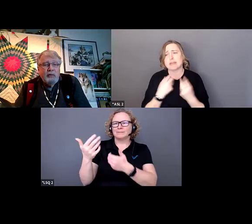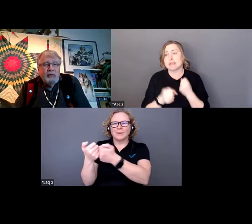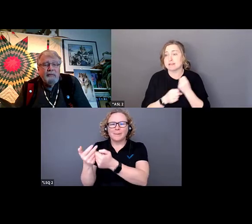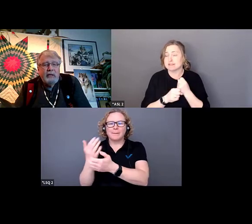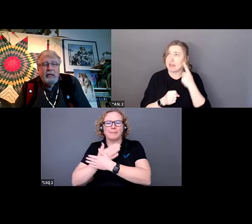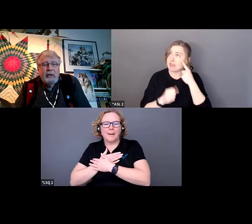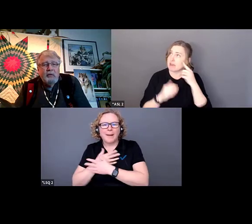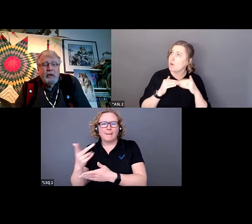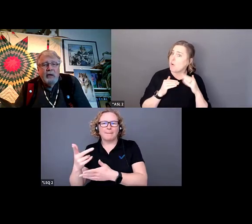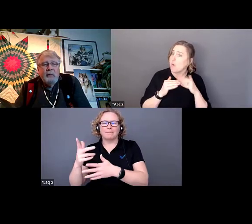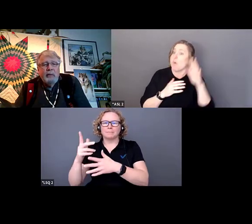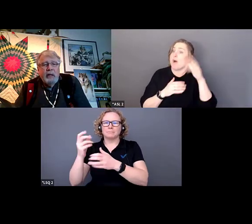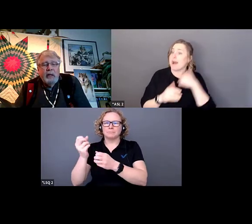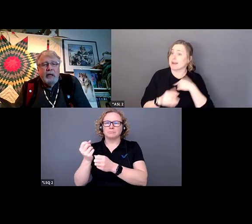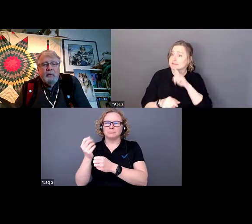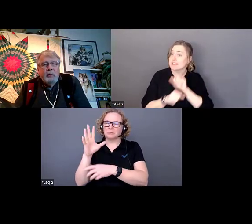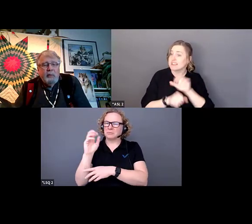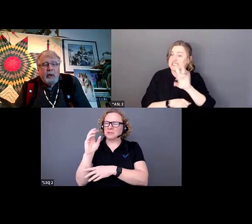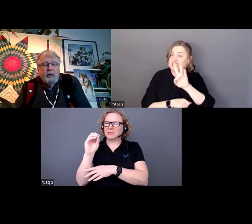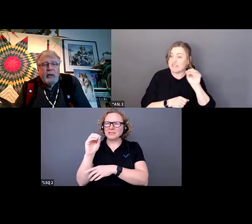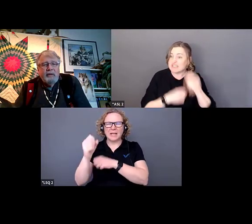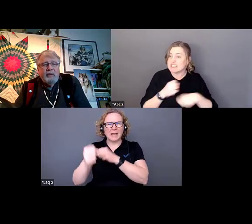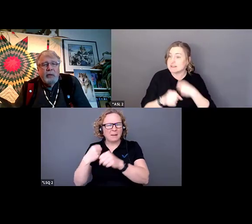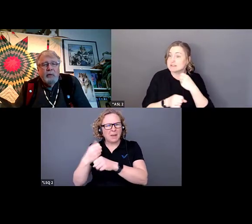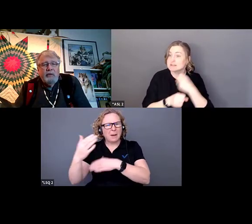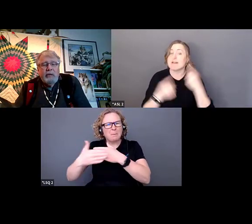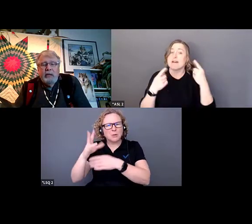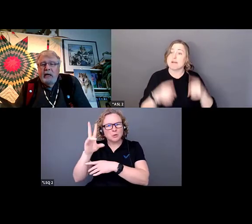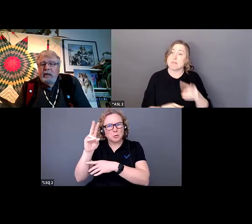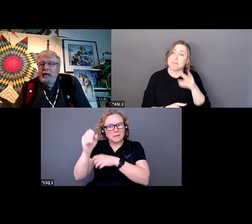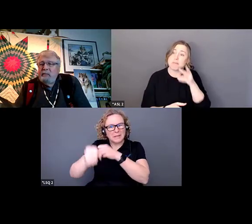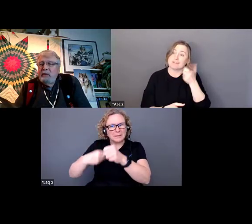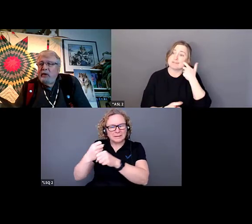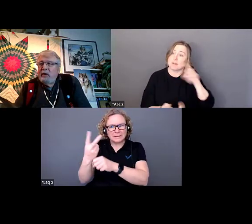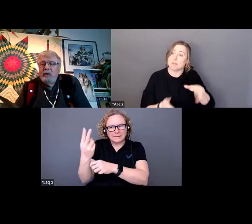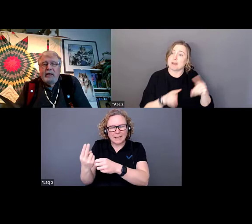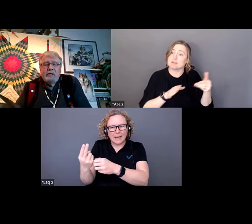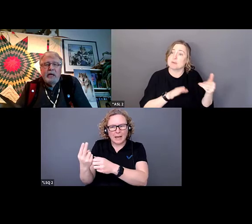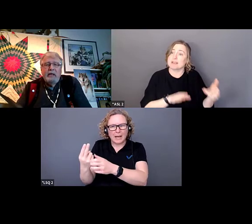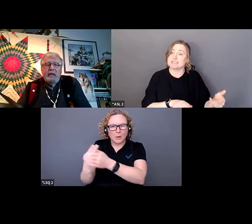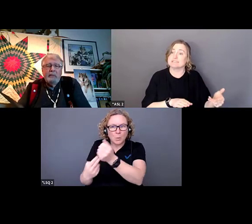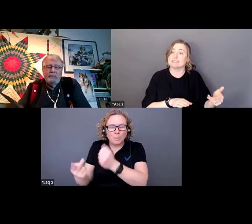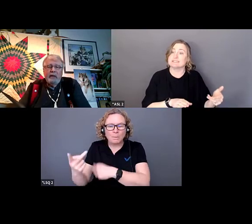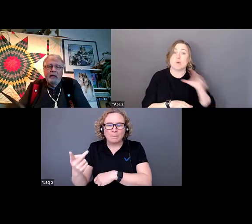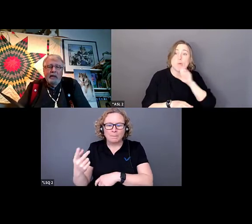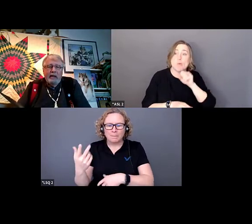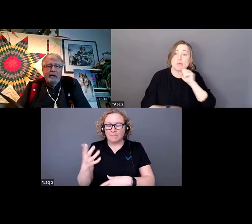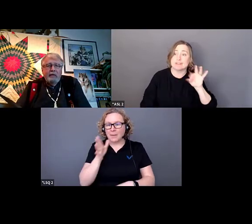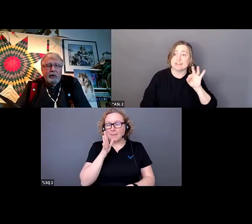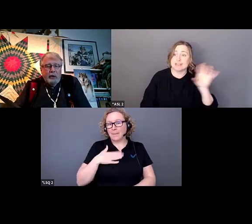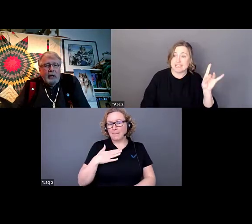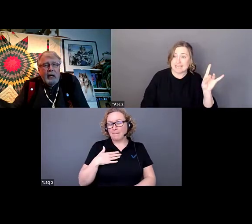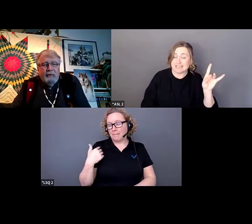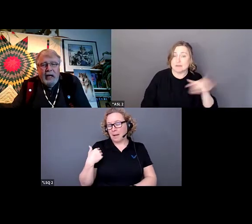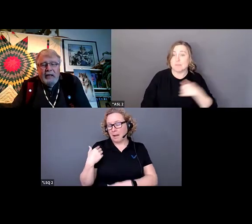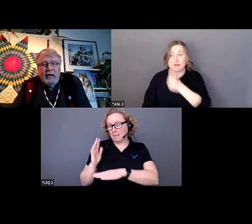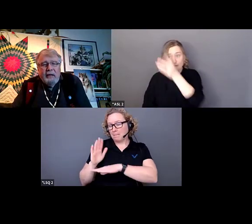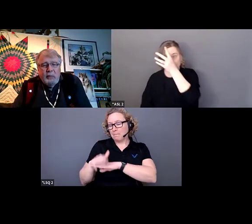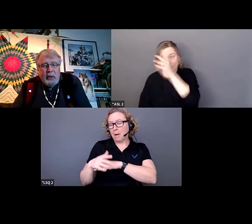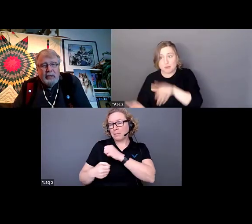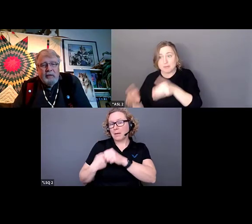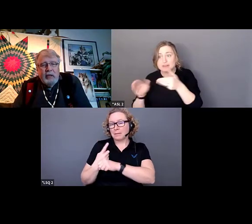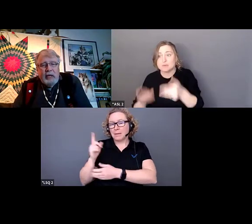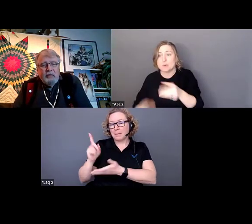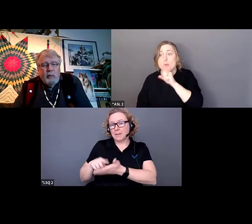well, almost 70 years. When my mother passed away recently at 98, my father at age 90. So I've had